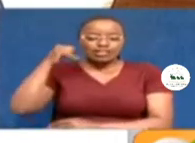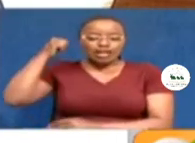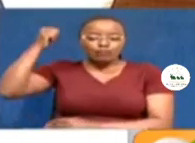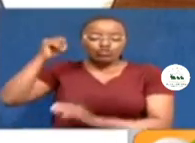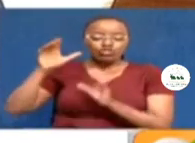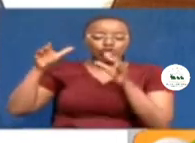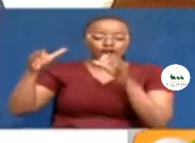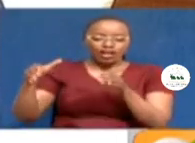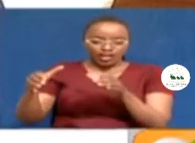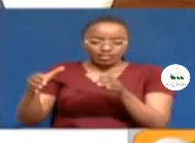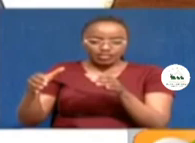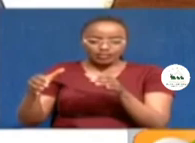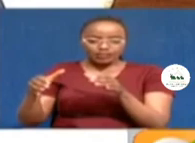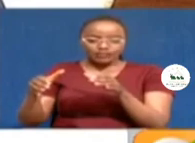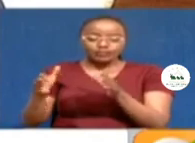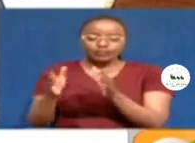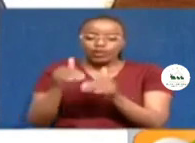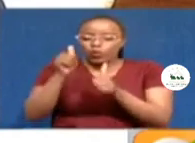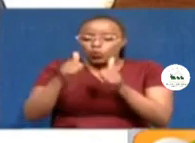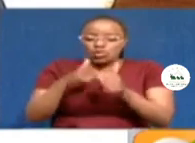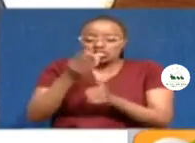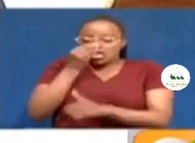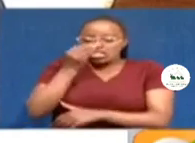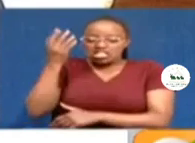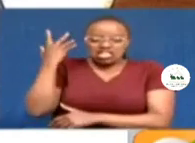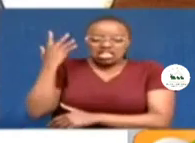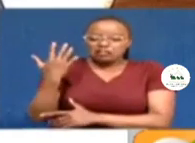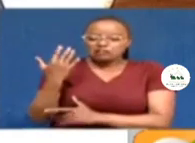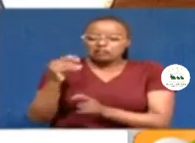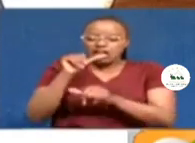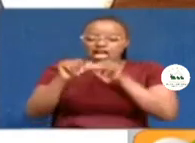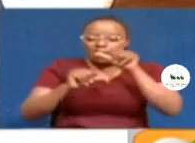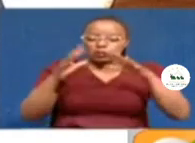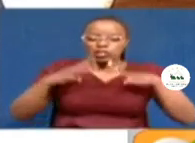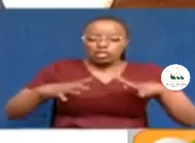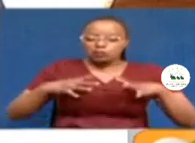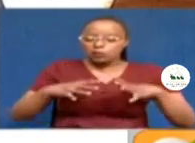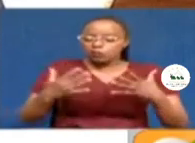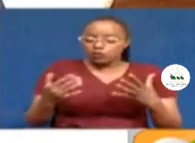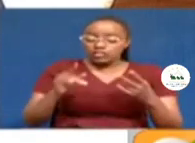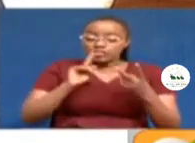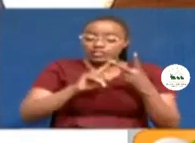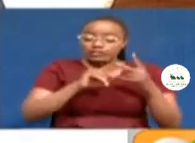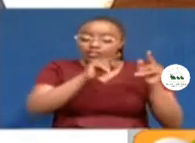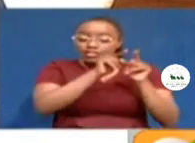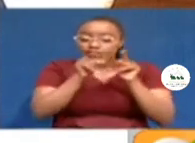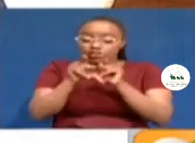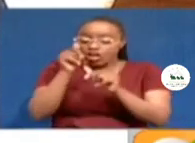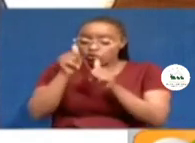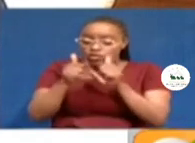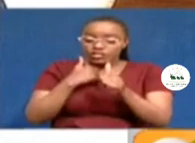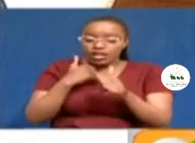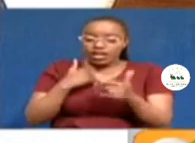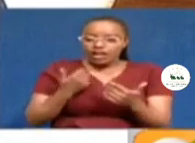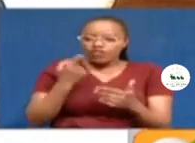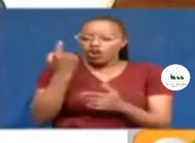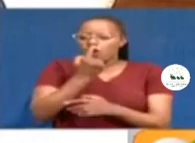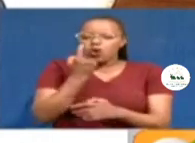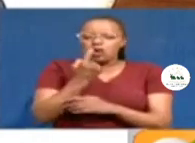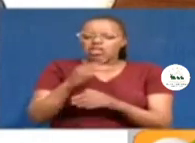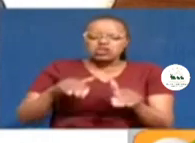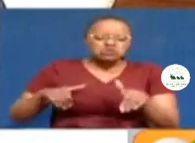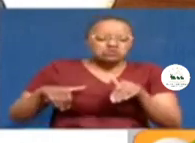class that doesn't care about the population. It is a population that is zombified